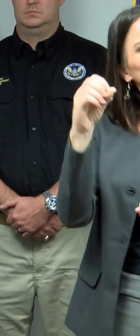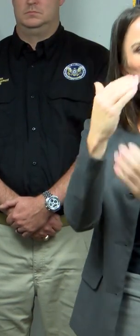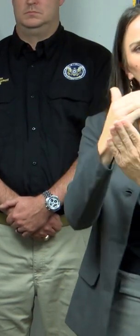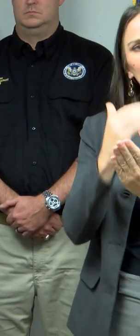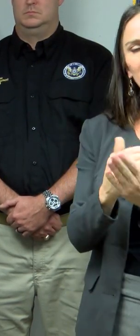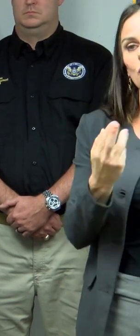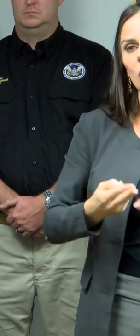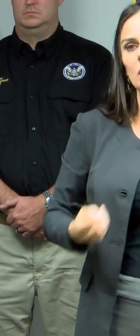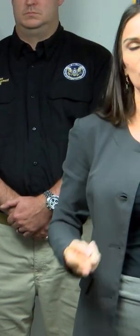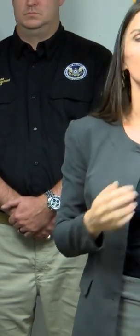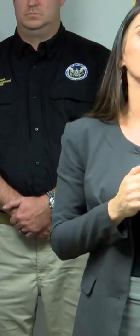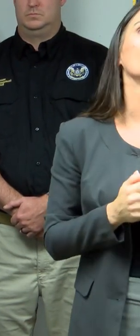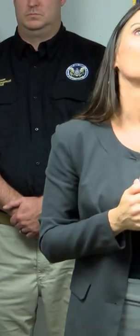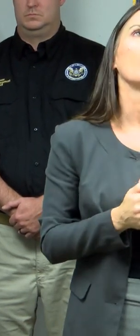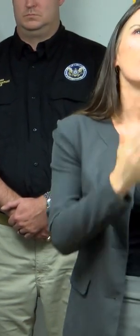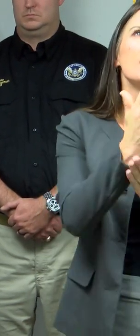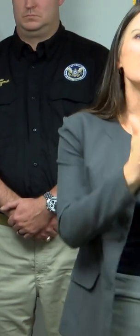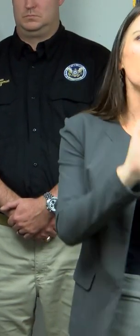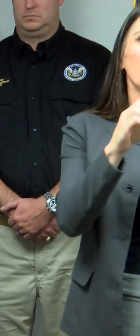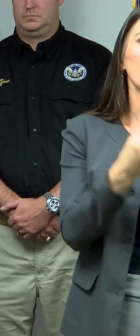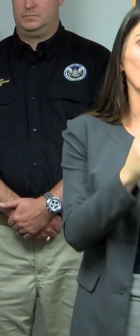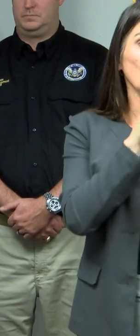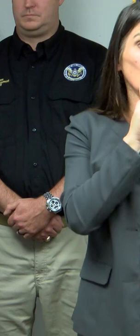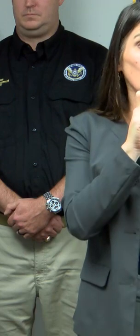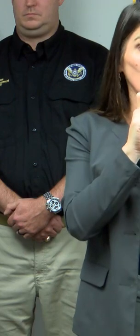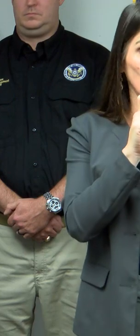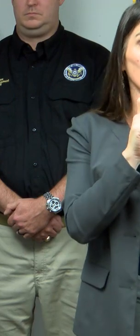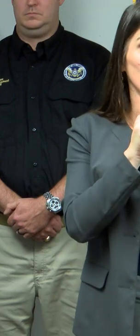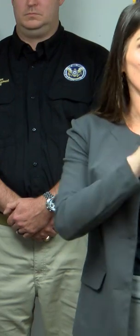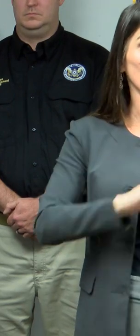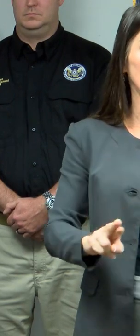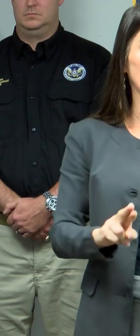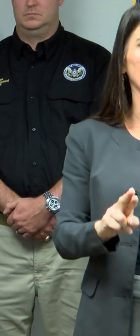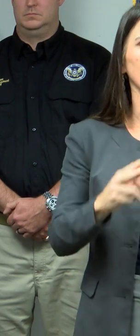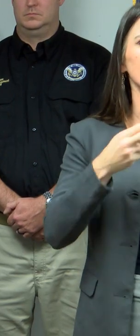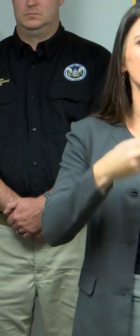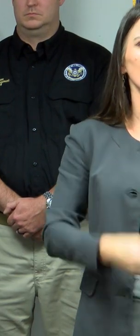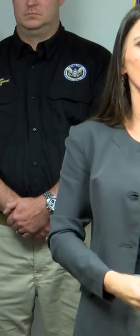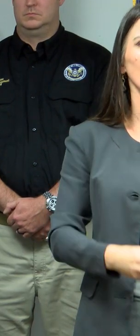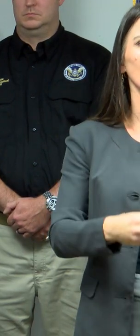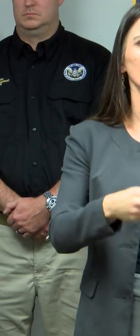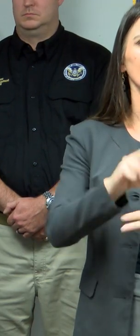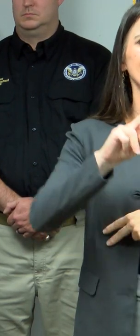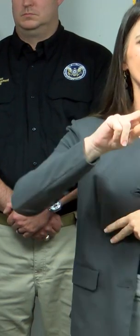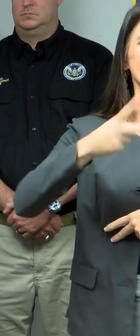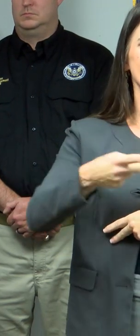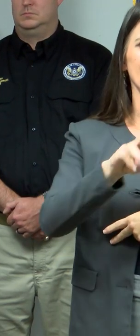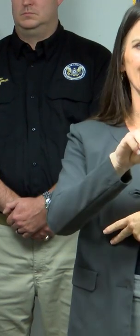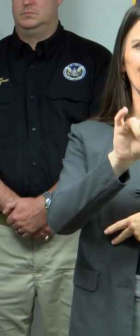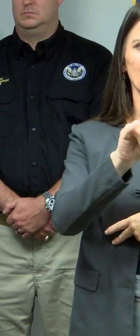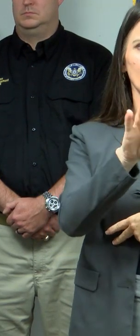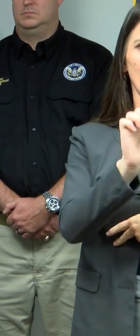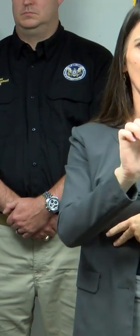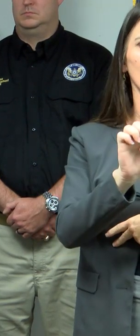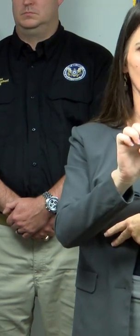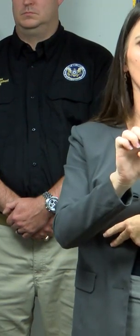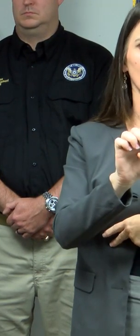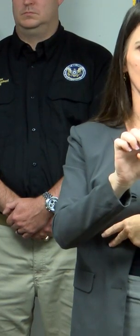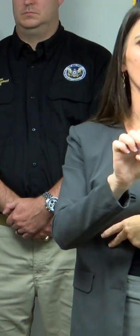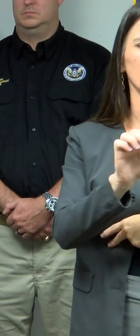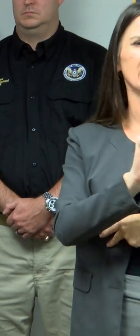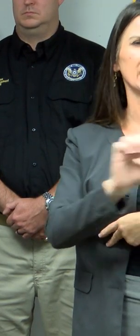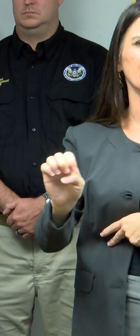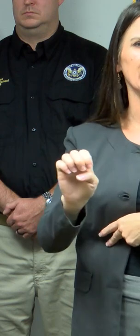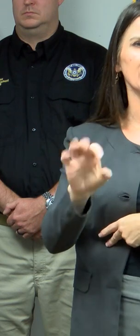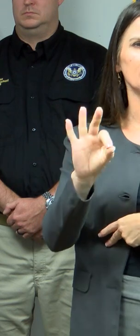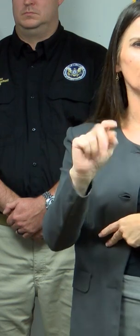Some of the organizations that are ready to serve is Second Mile, which is on the east end of Fort Bend County. Also,